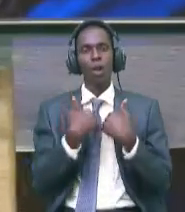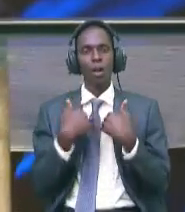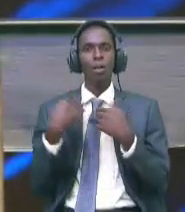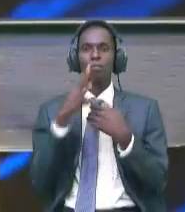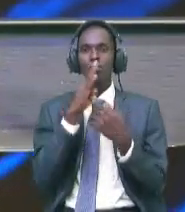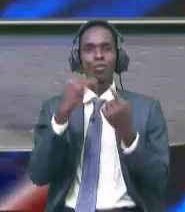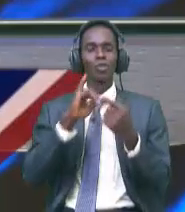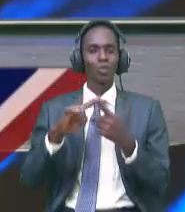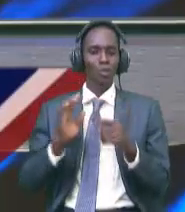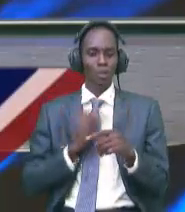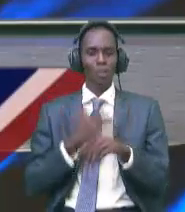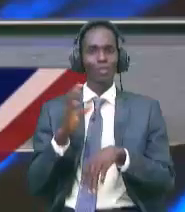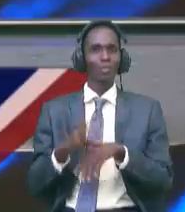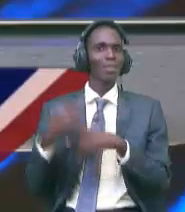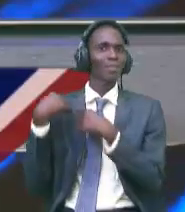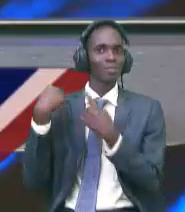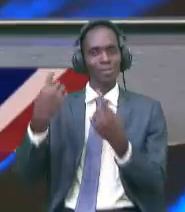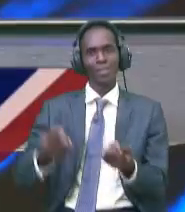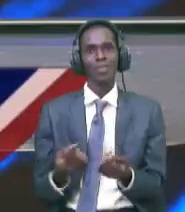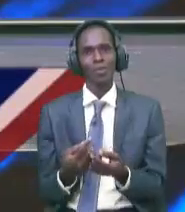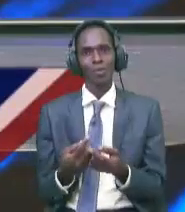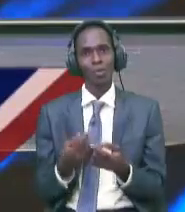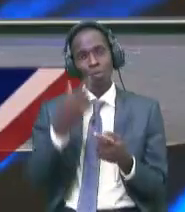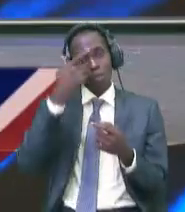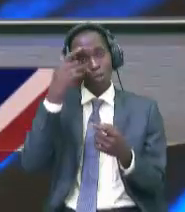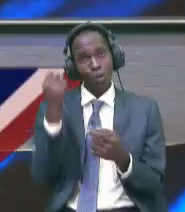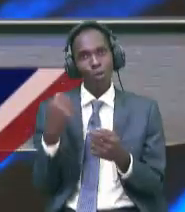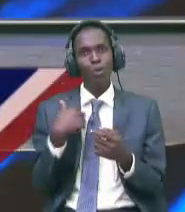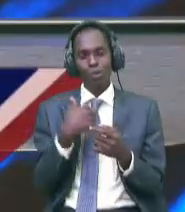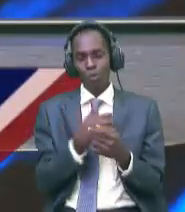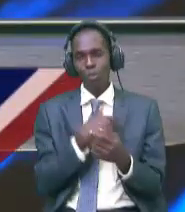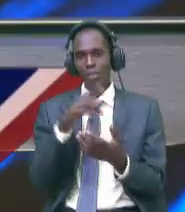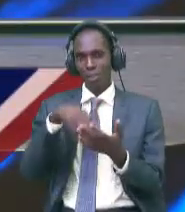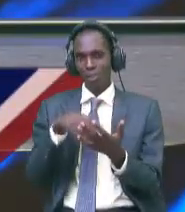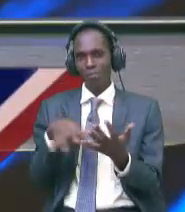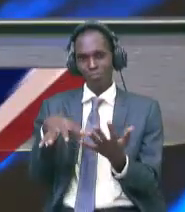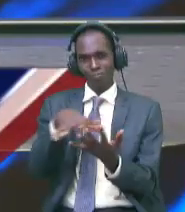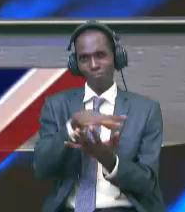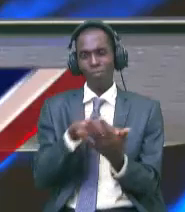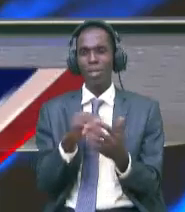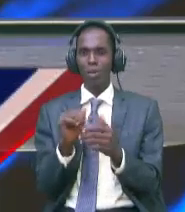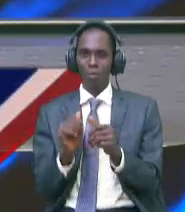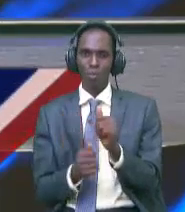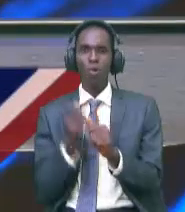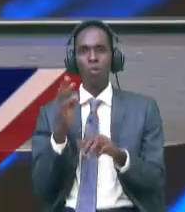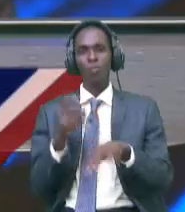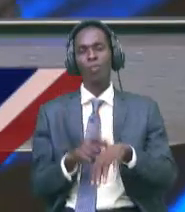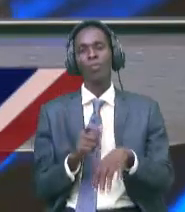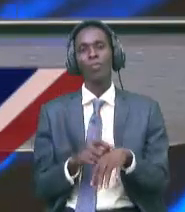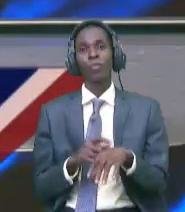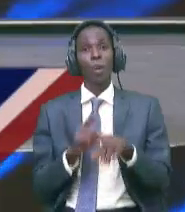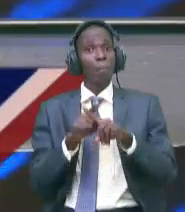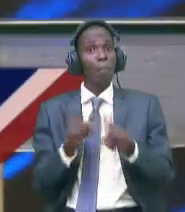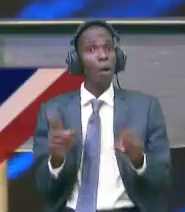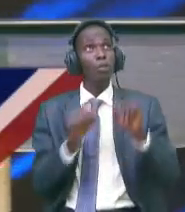to our church, because we quote the verses often. But the Lord wants us to see